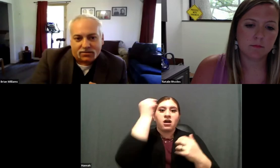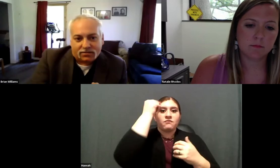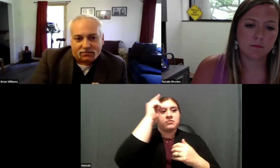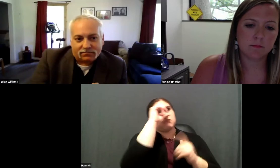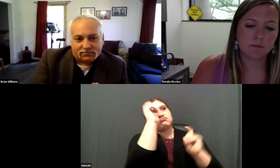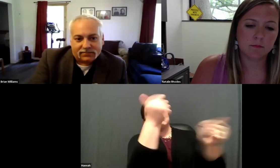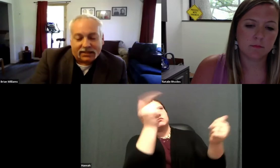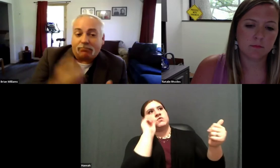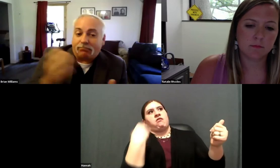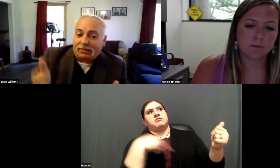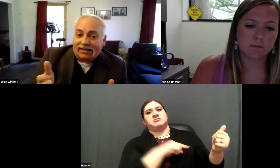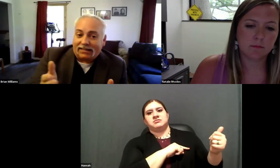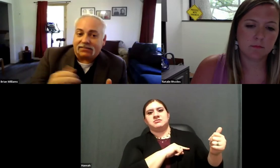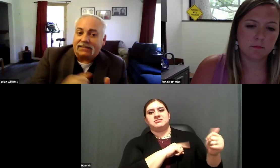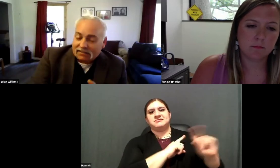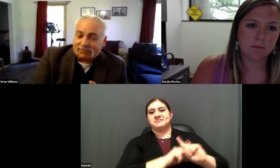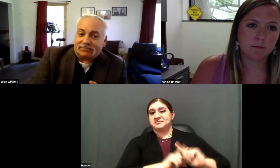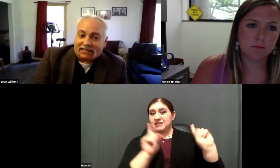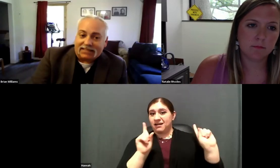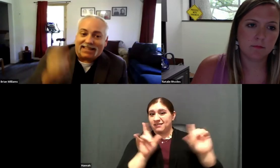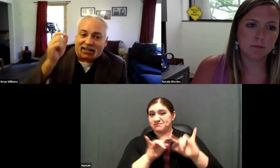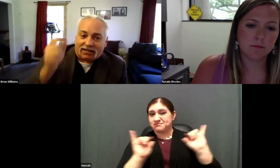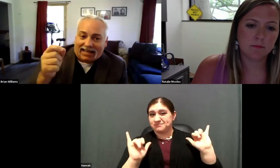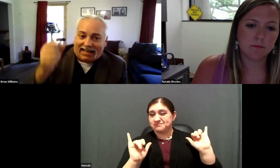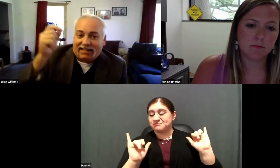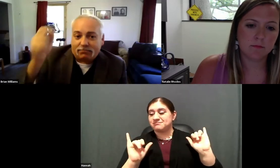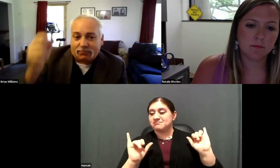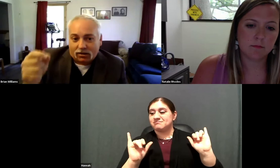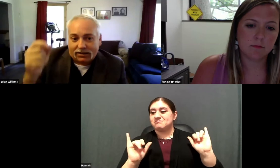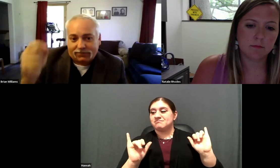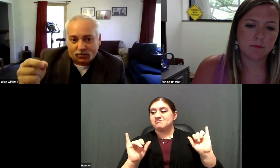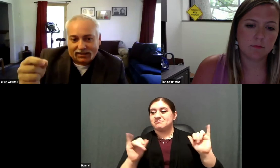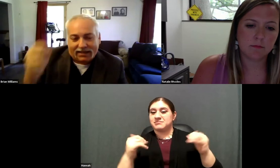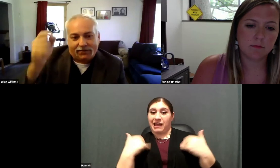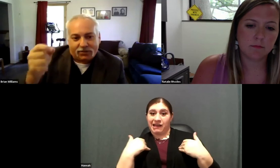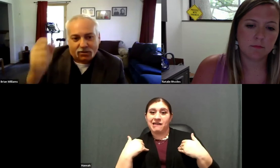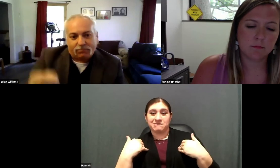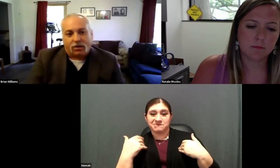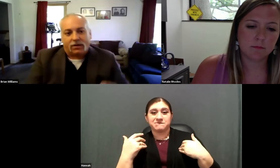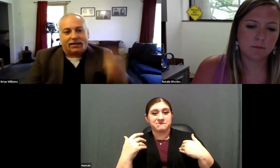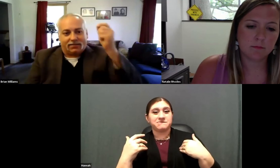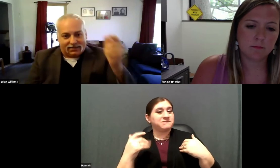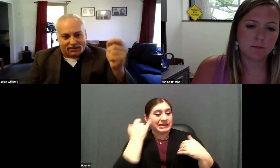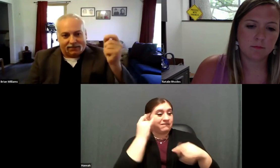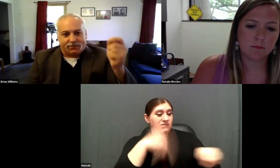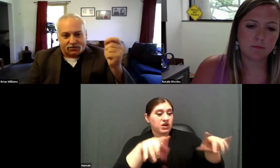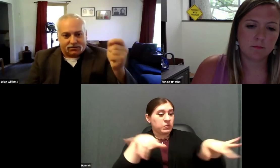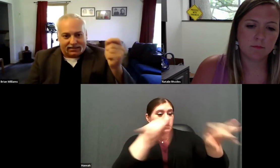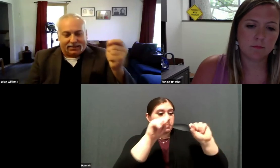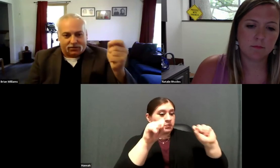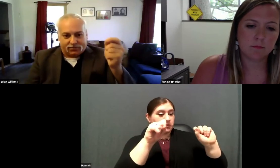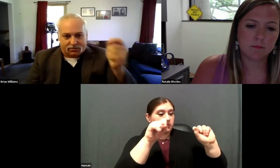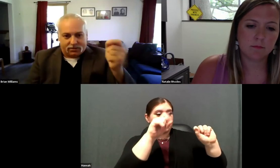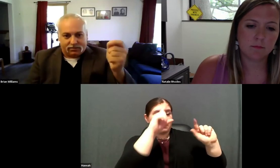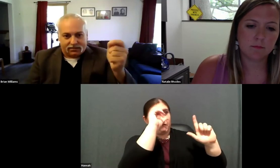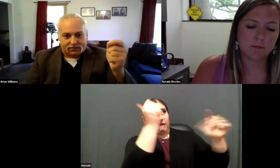us, but is there a market for that? And if there's no market, then it can